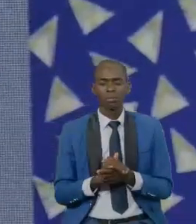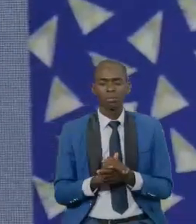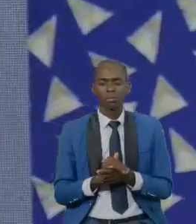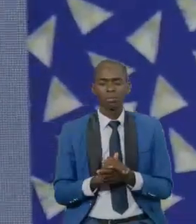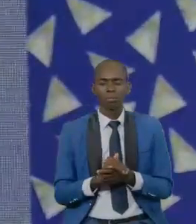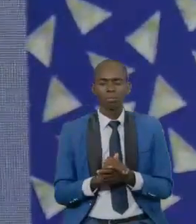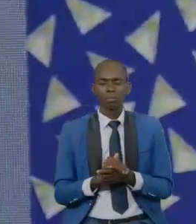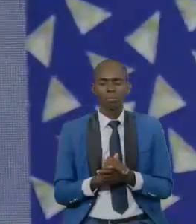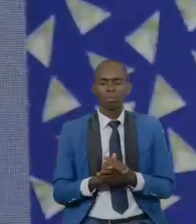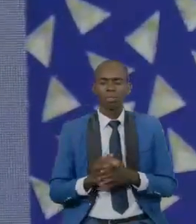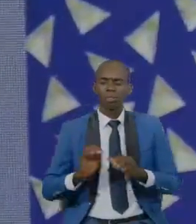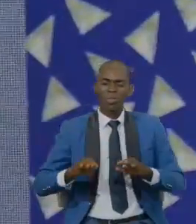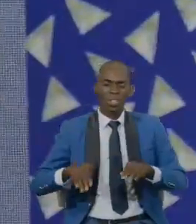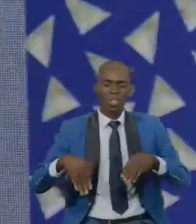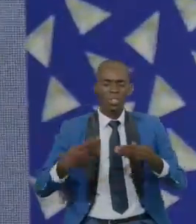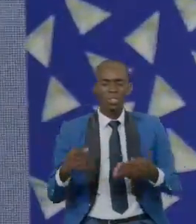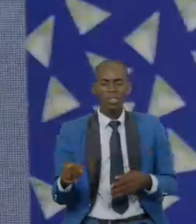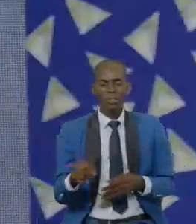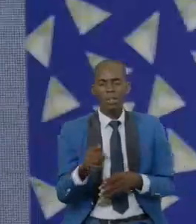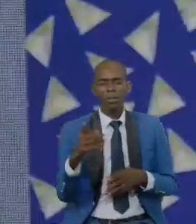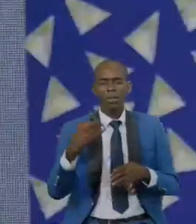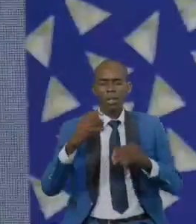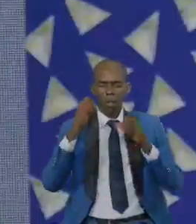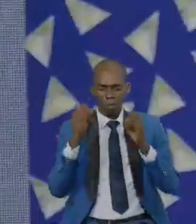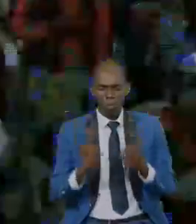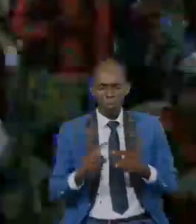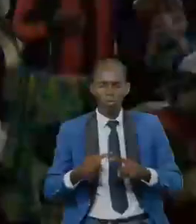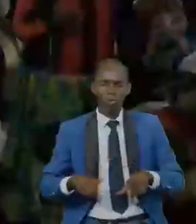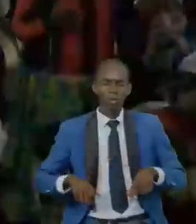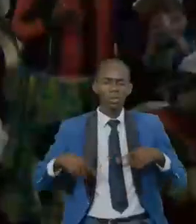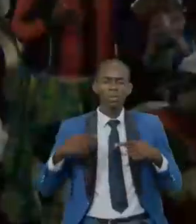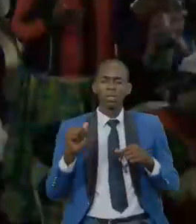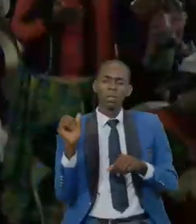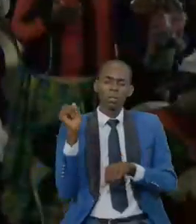Give them the power to live an overcoming life.